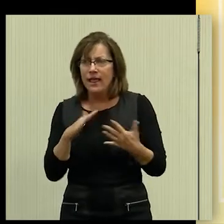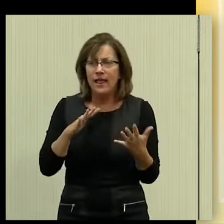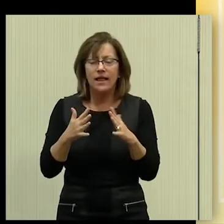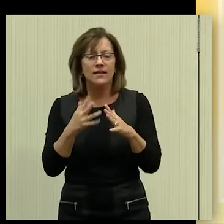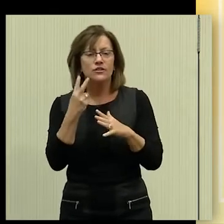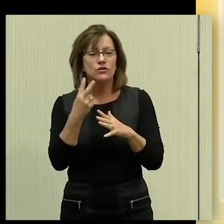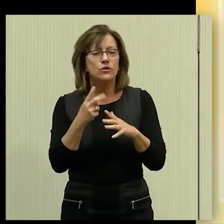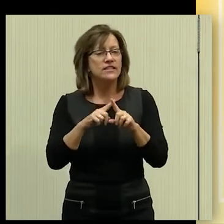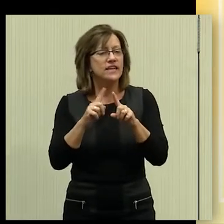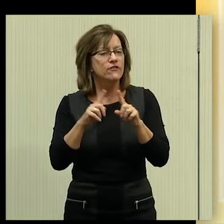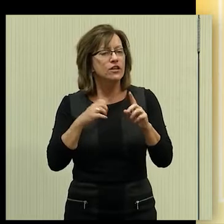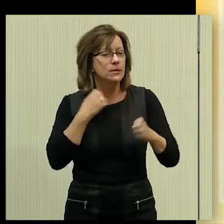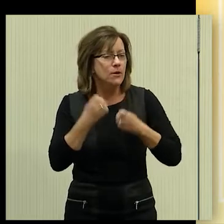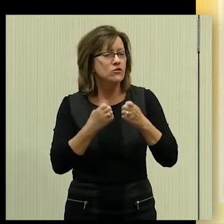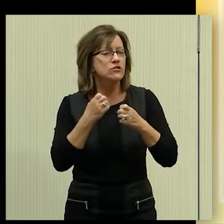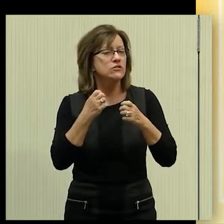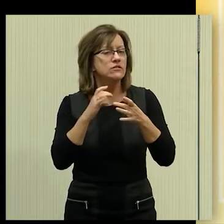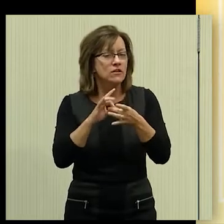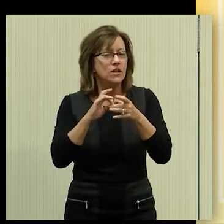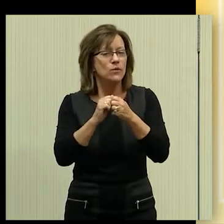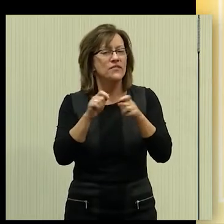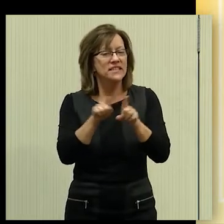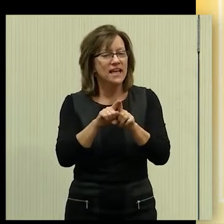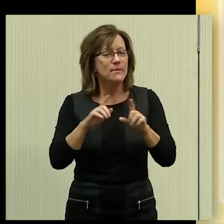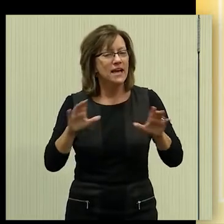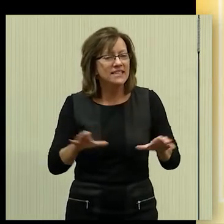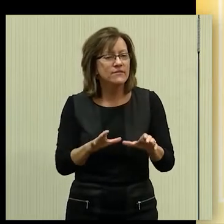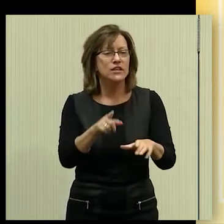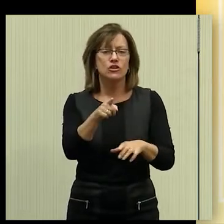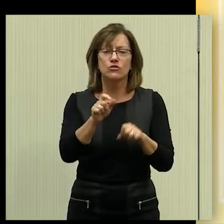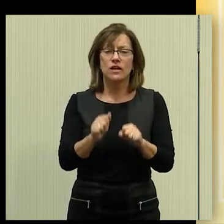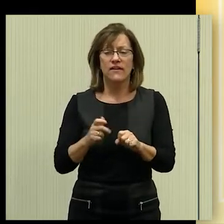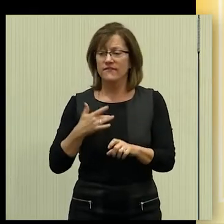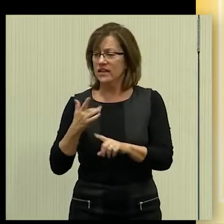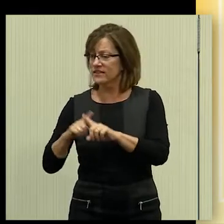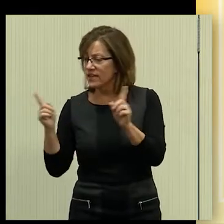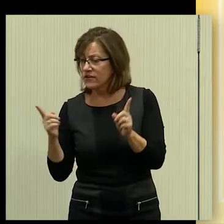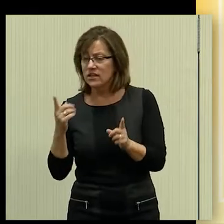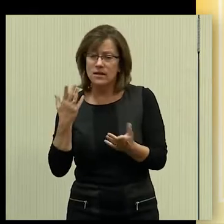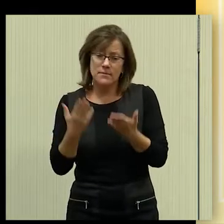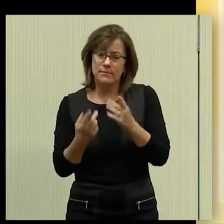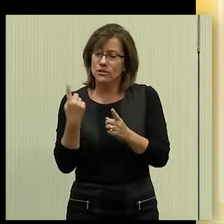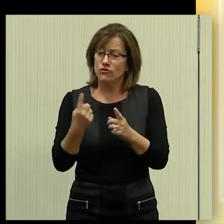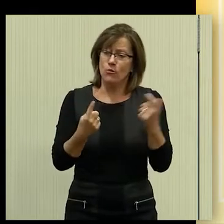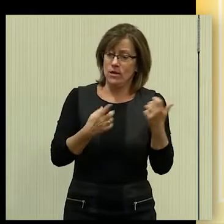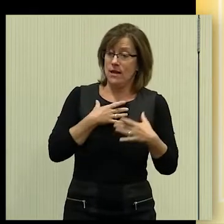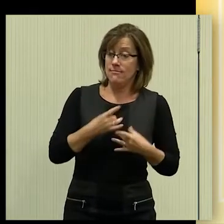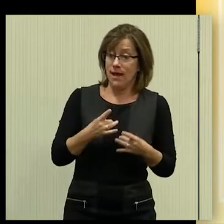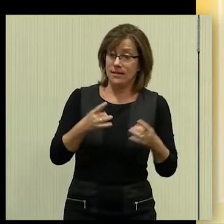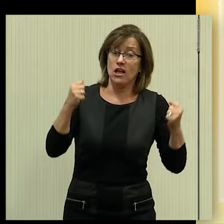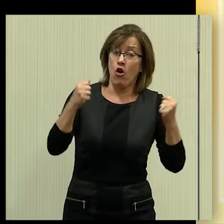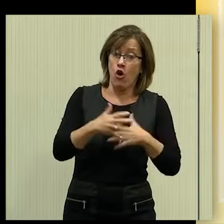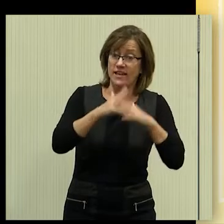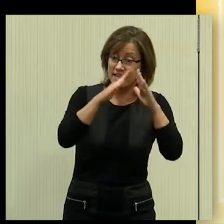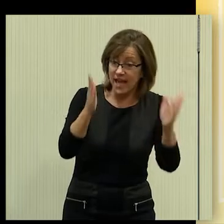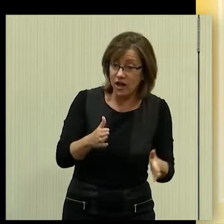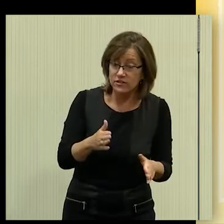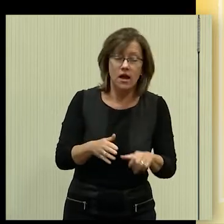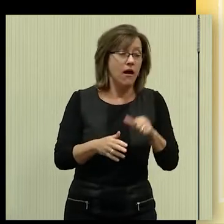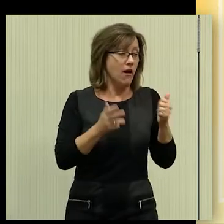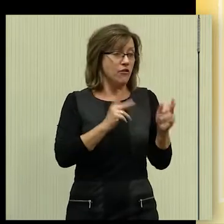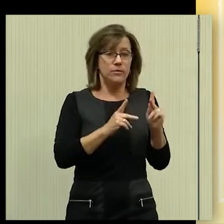same activity. You can feel differently than someone else. Someone might like these haunted houses. Someone else might hate them.